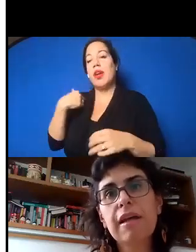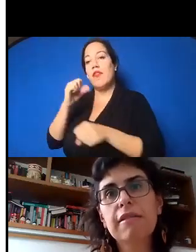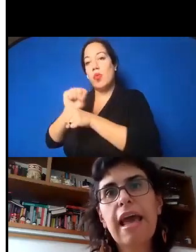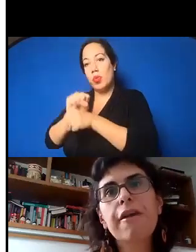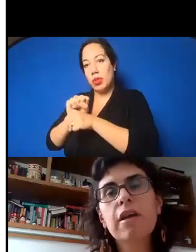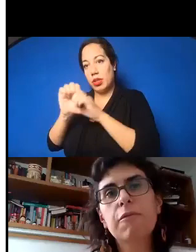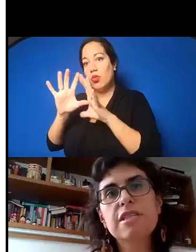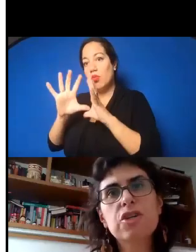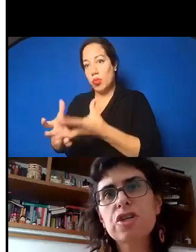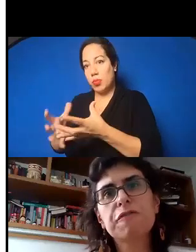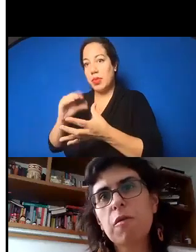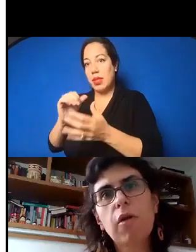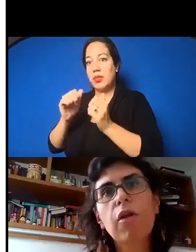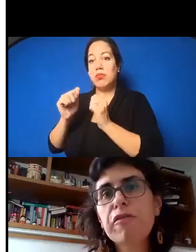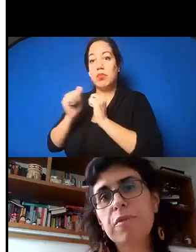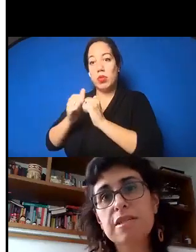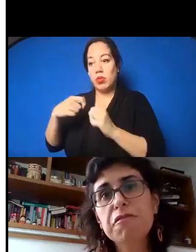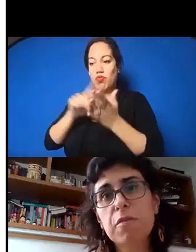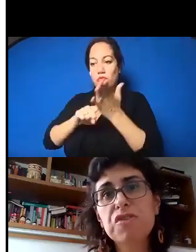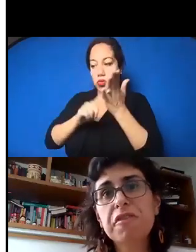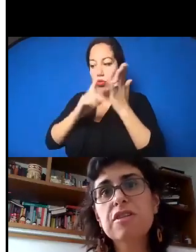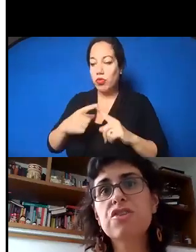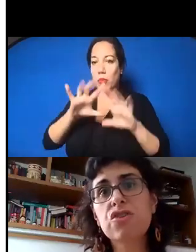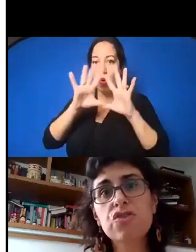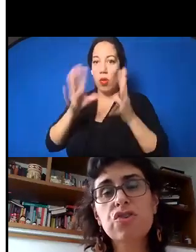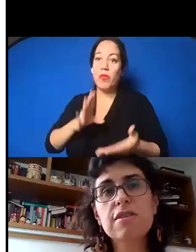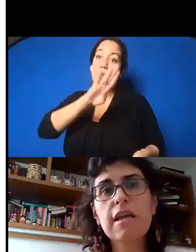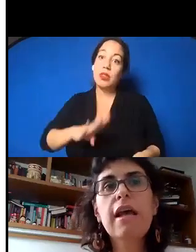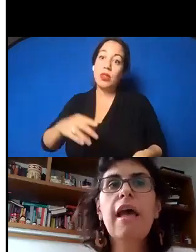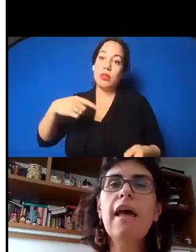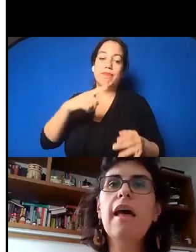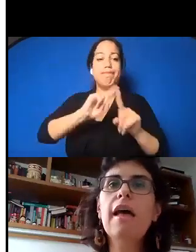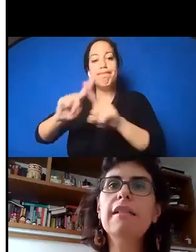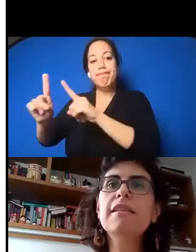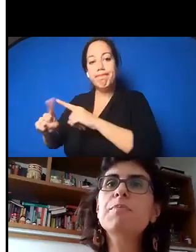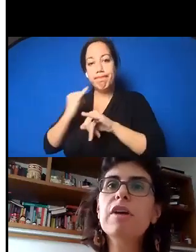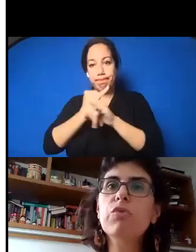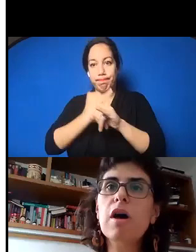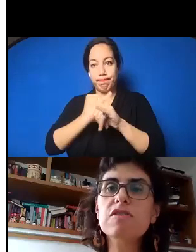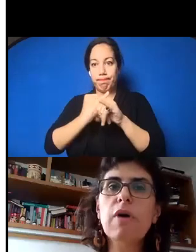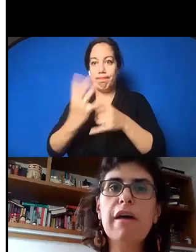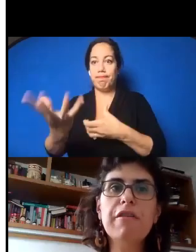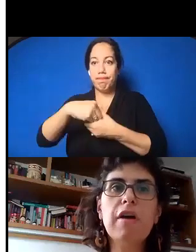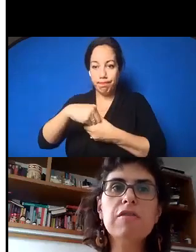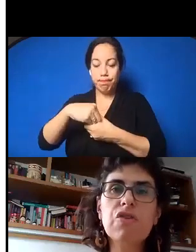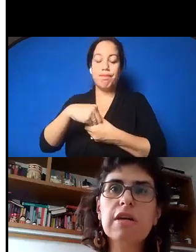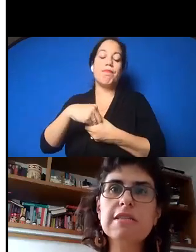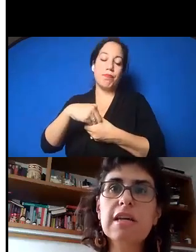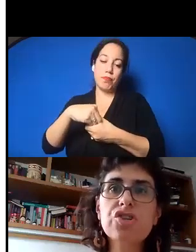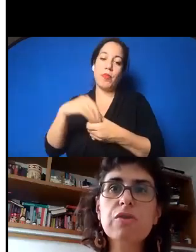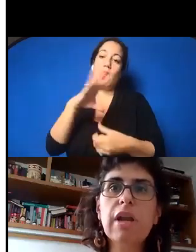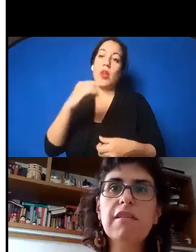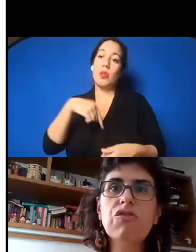Health, that gather researchers from all over Brazil, from different institutions. At this point, we also have a very